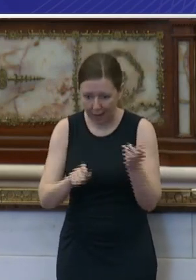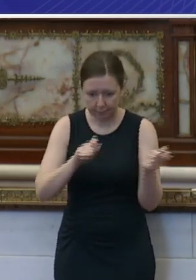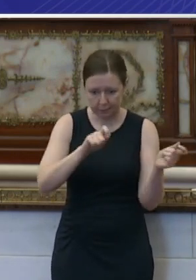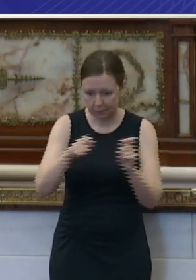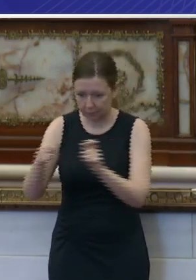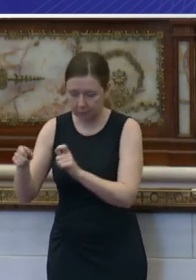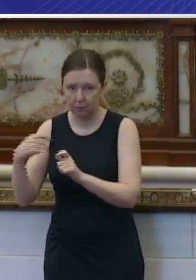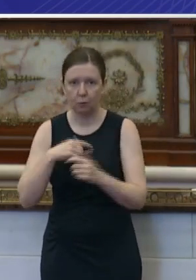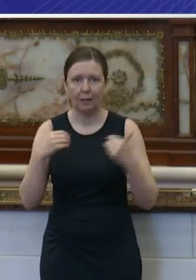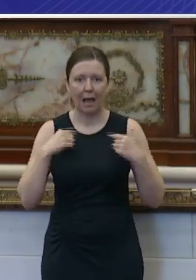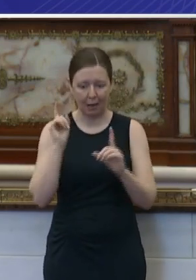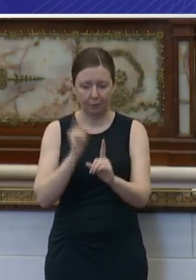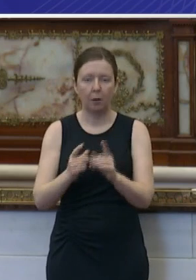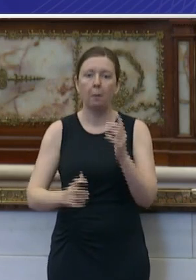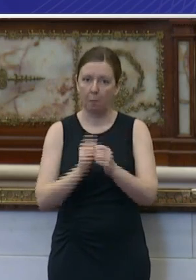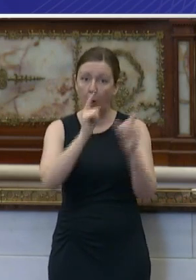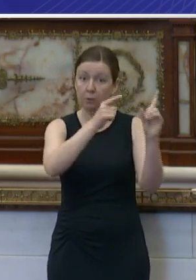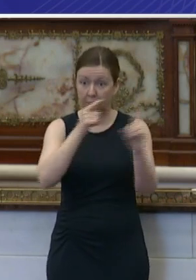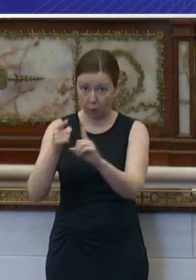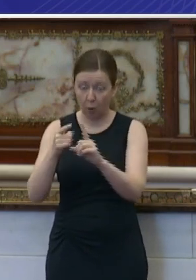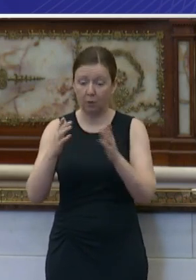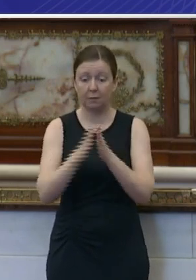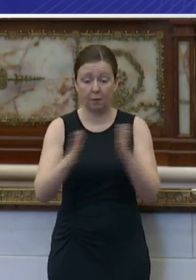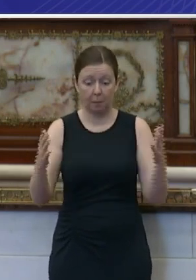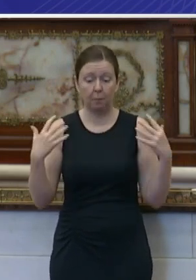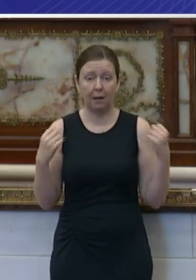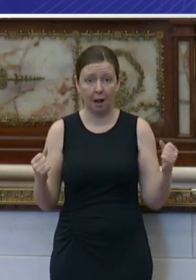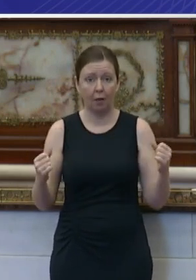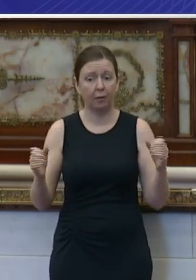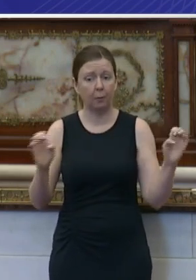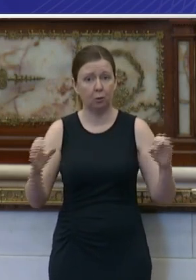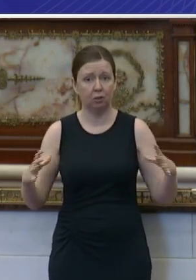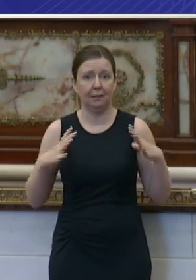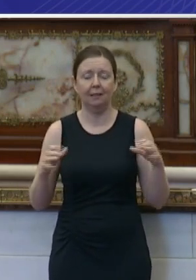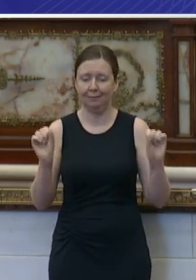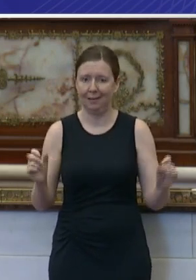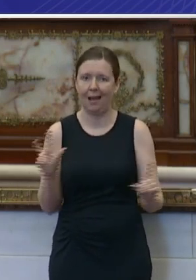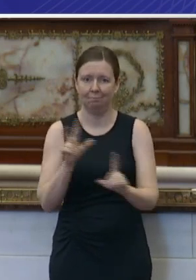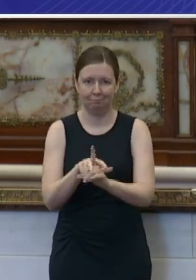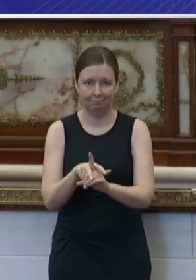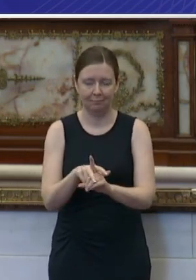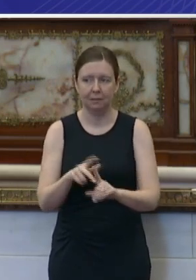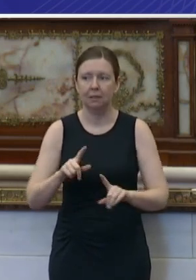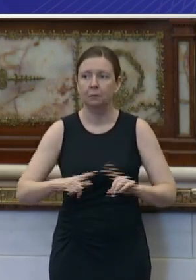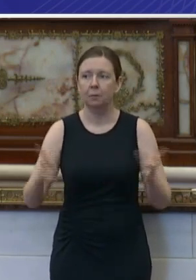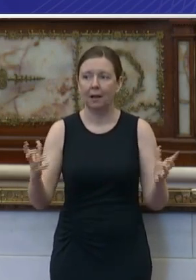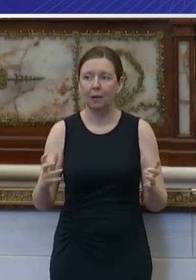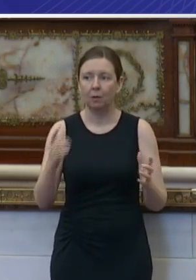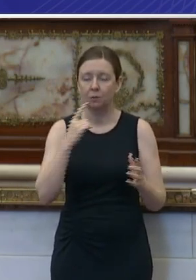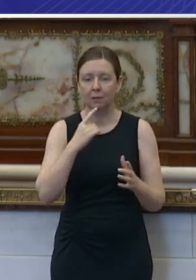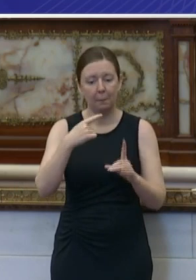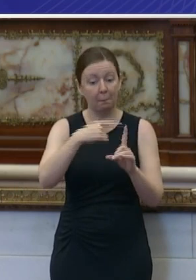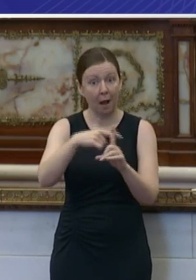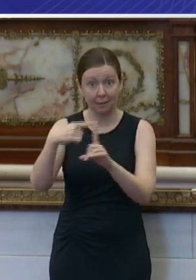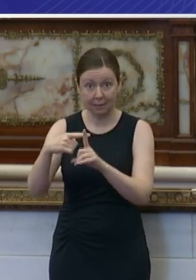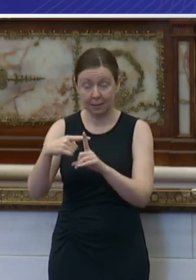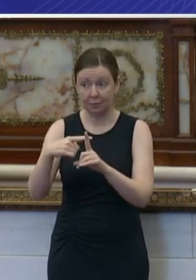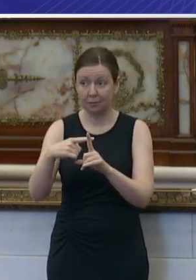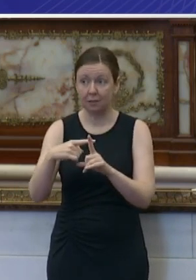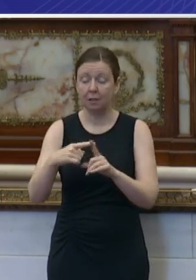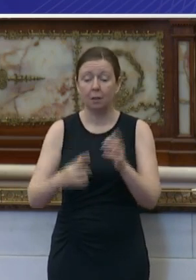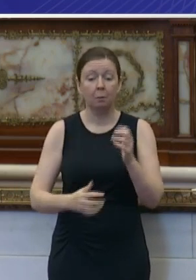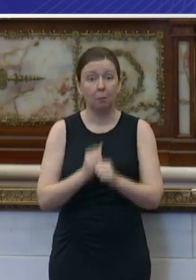at a place where most of the goals of the public health emergency leave are workable. One item I want to call out as a positive is